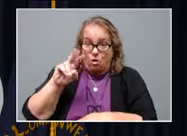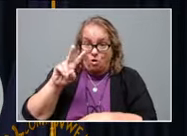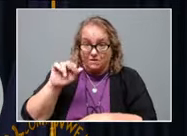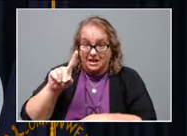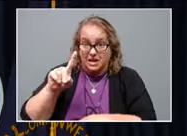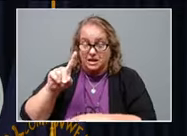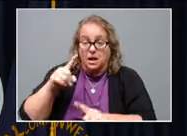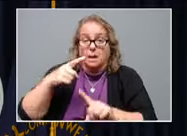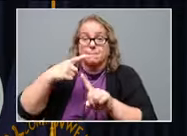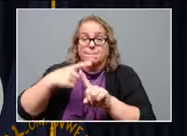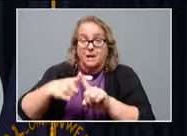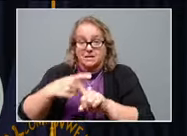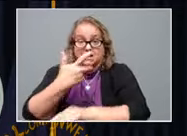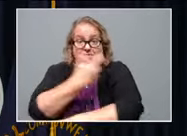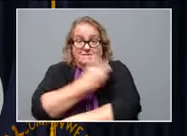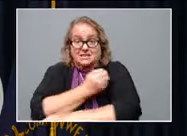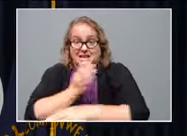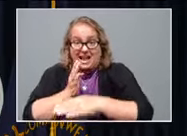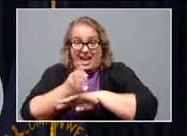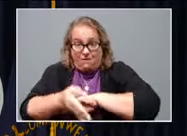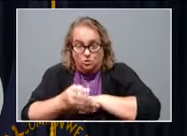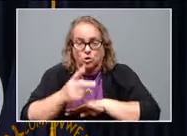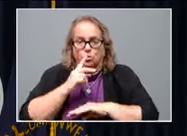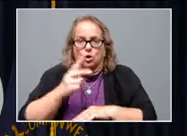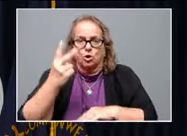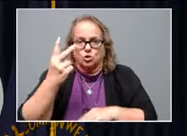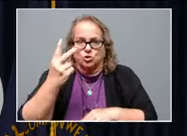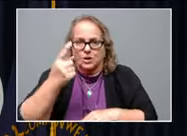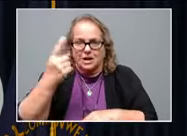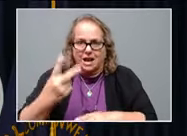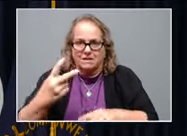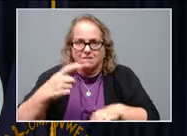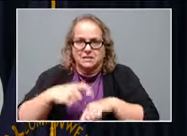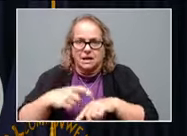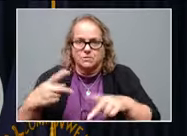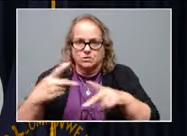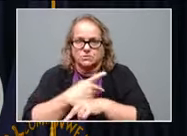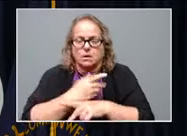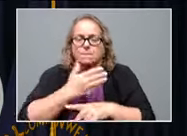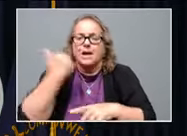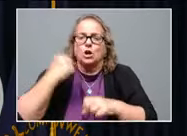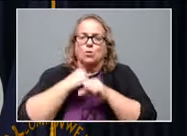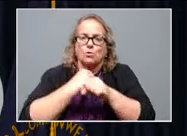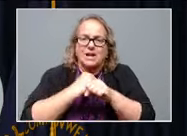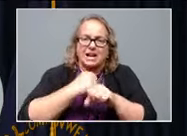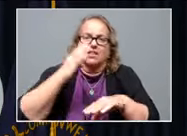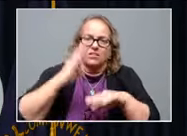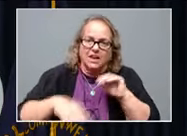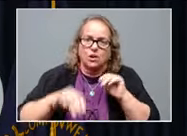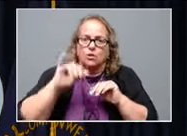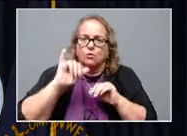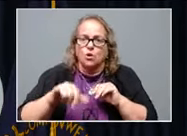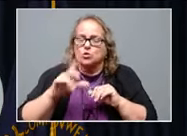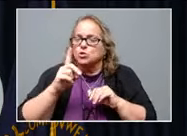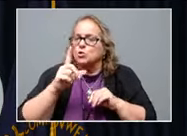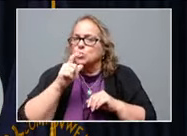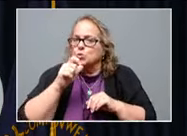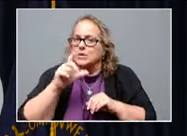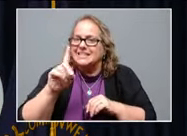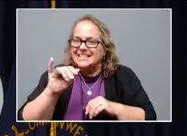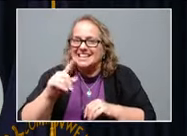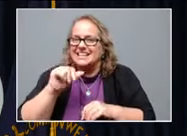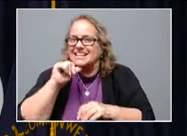after were 2.5 times, I believe, better protected than those who did not get the vaccine